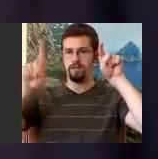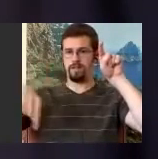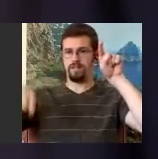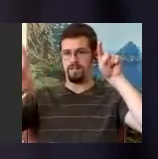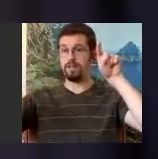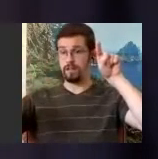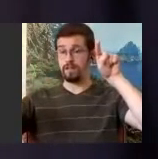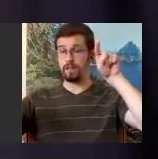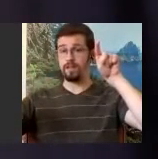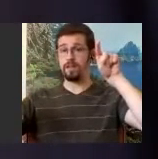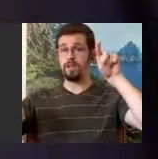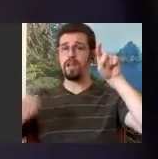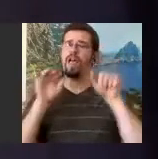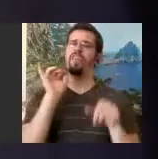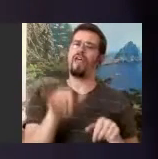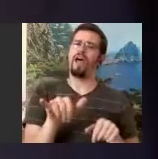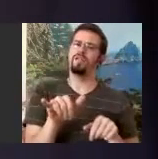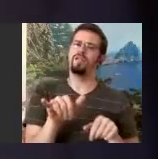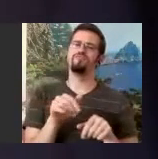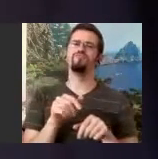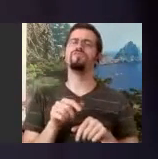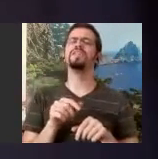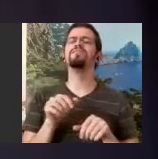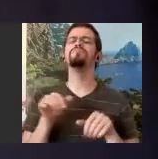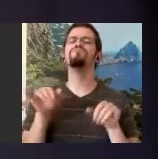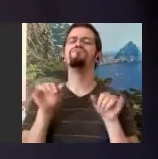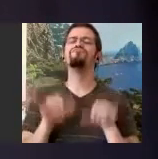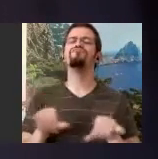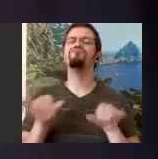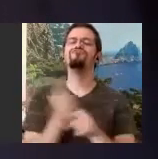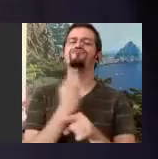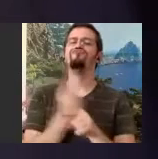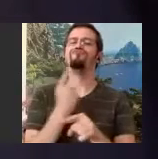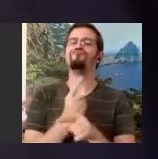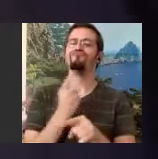that are derived from standard notation.